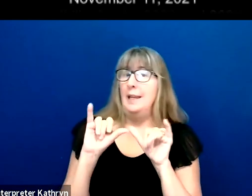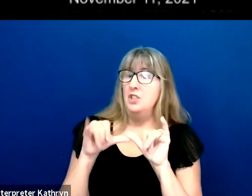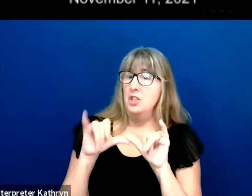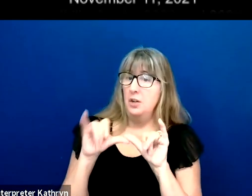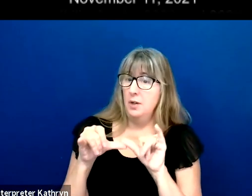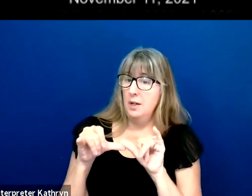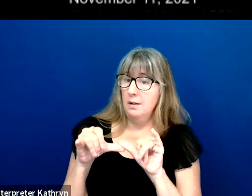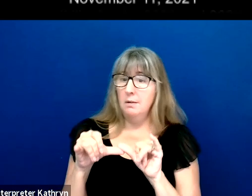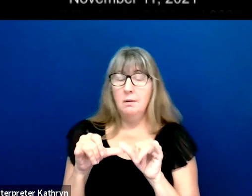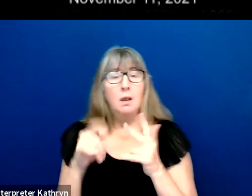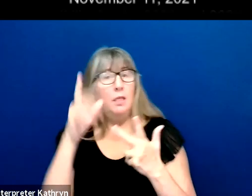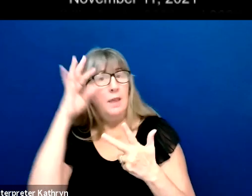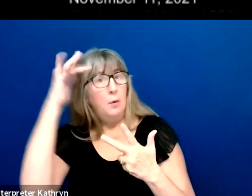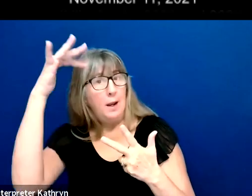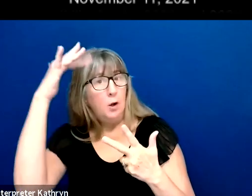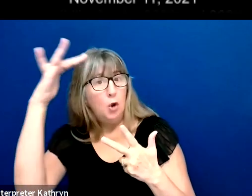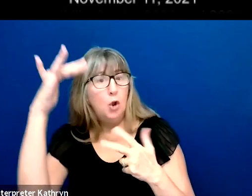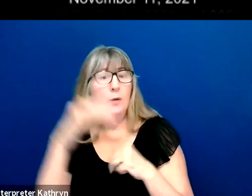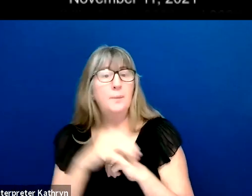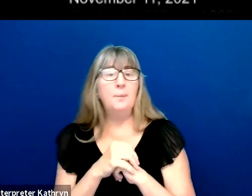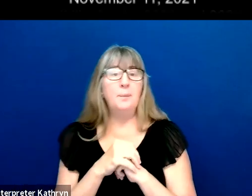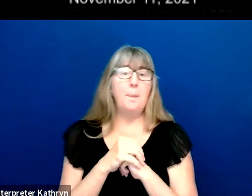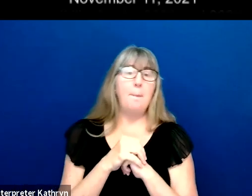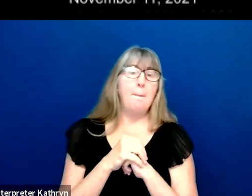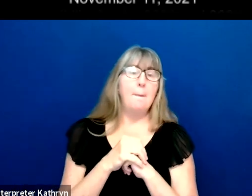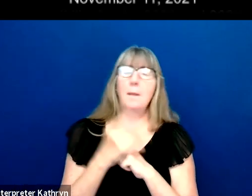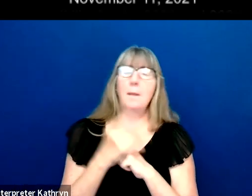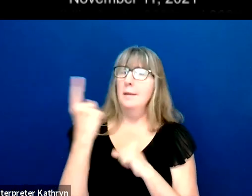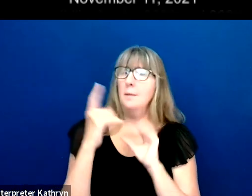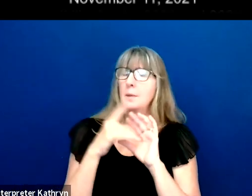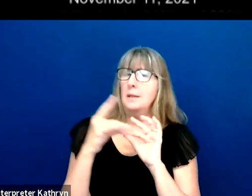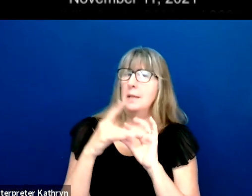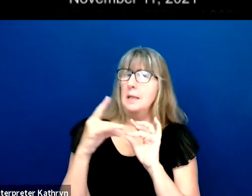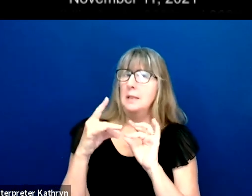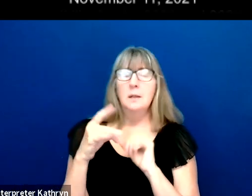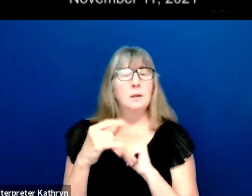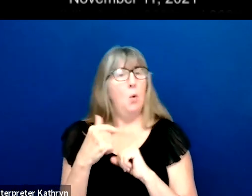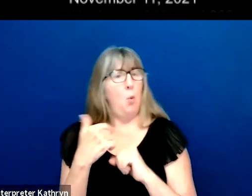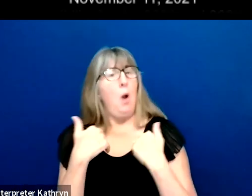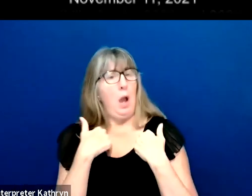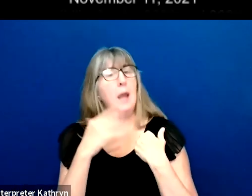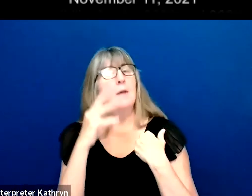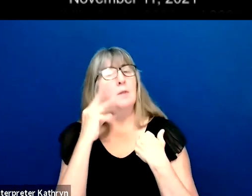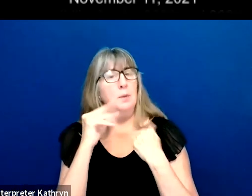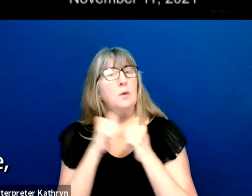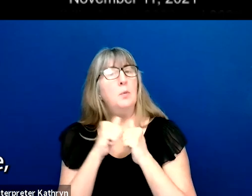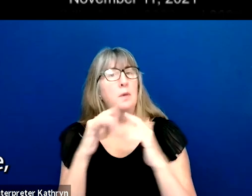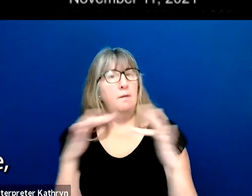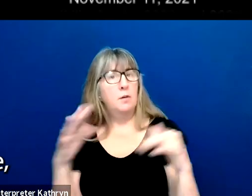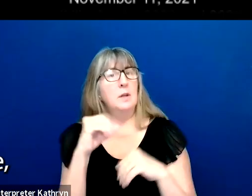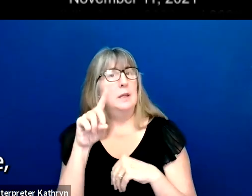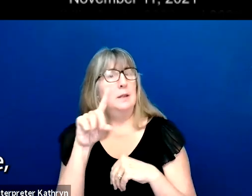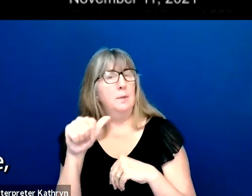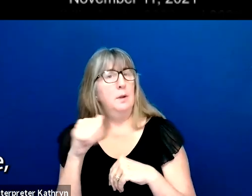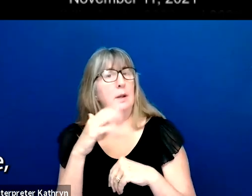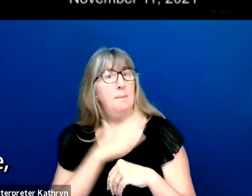could be theoretical. And somebody says, you know, I have experience with diversity and disability, and my